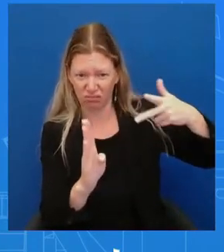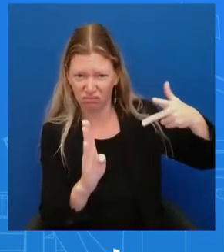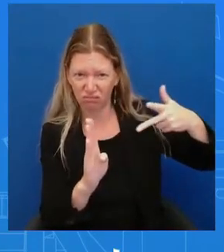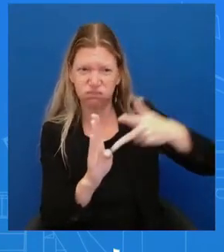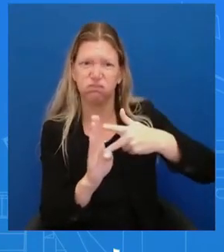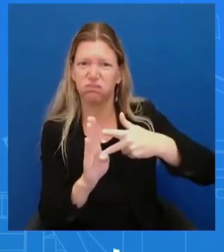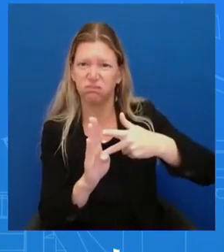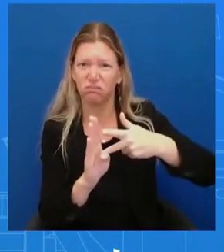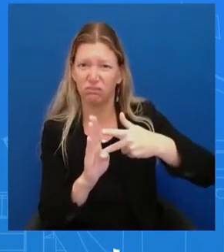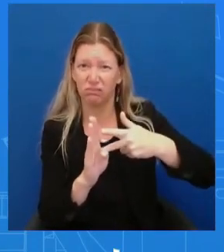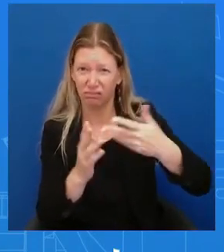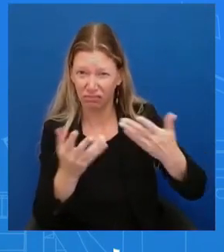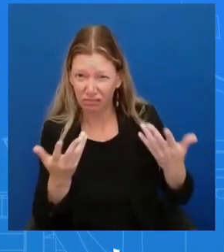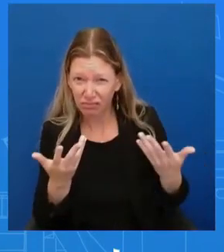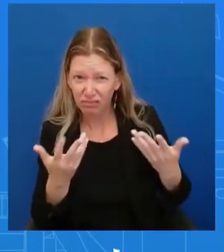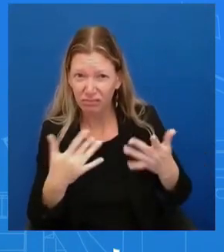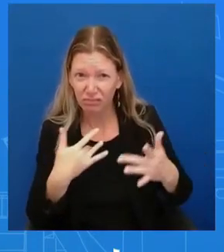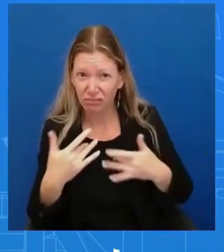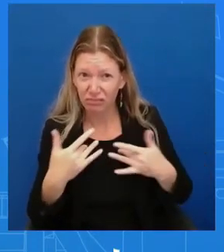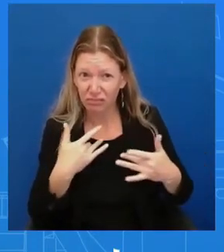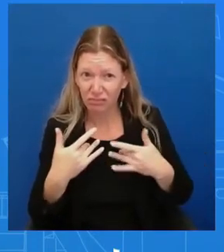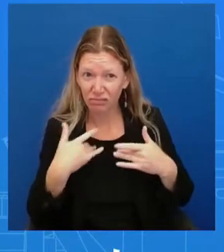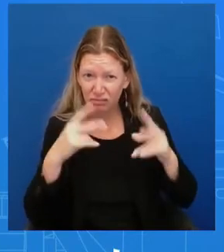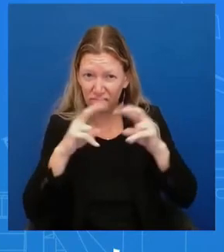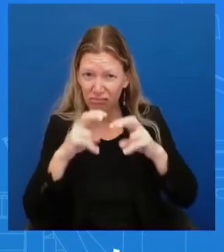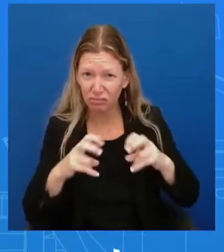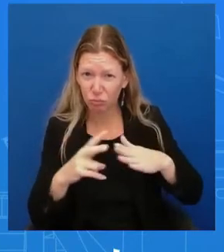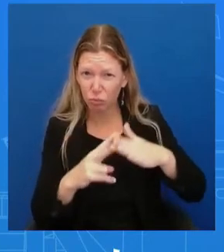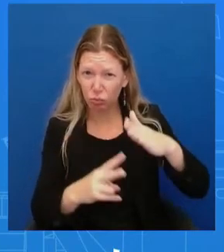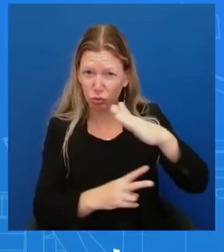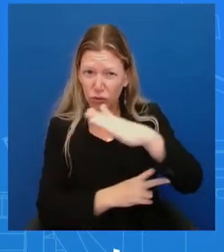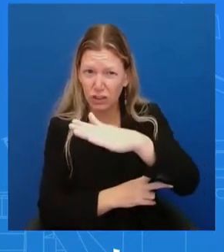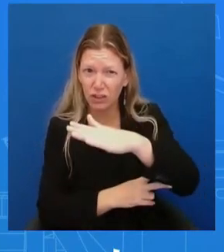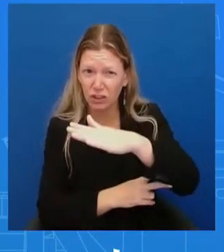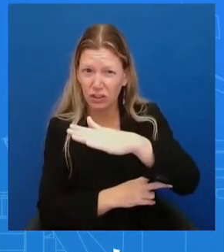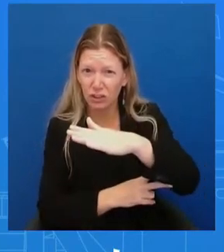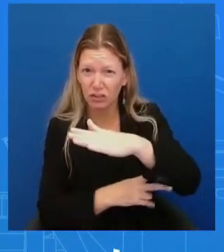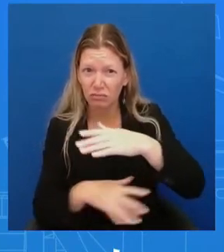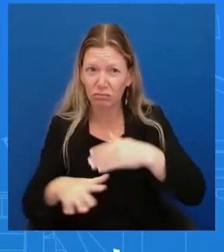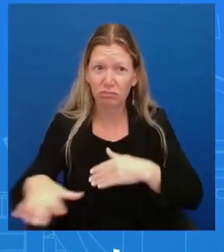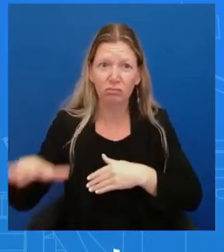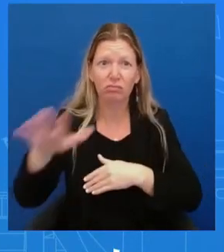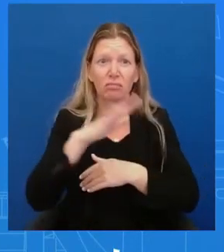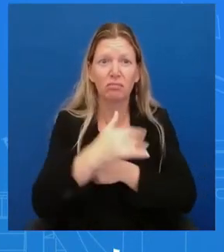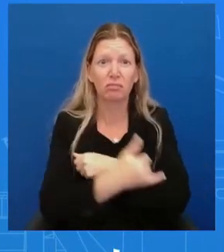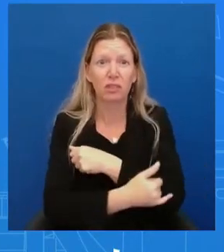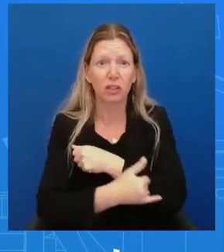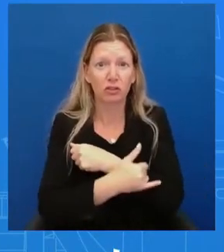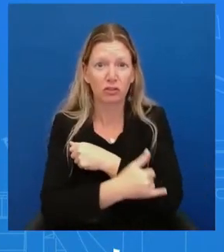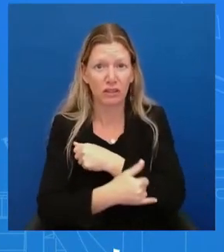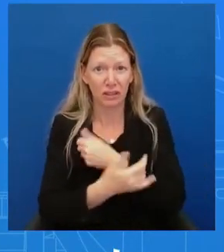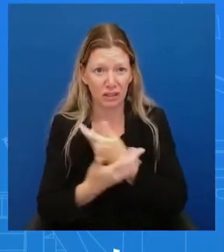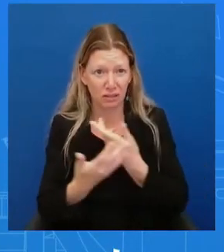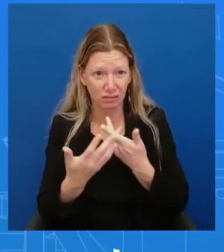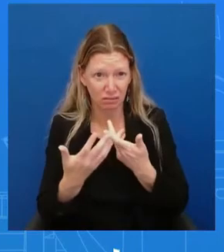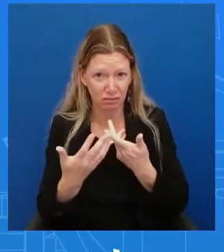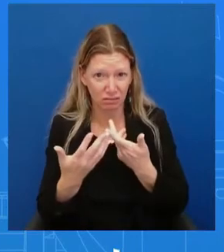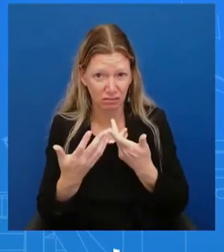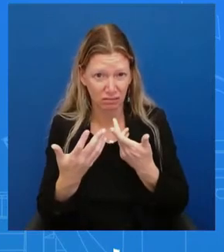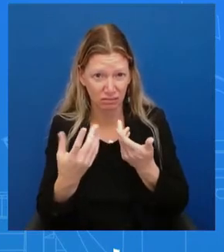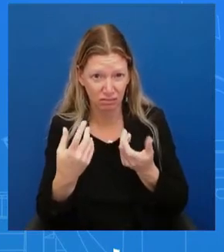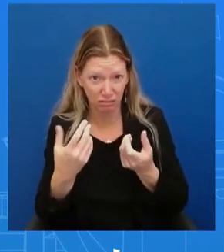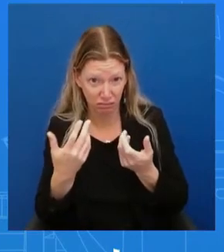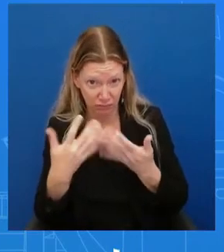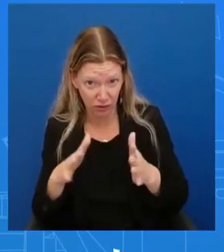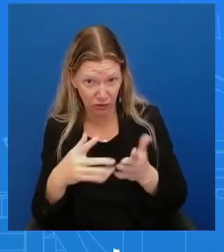that deal with these kind of things around the nation? Has there been talk about that? Because this was, yes, it was catastrophic, but this